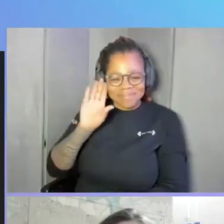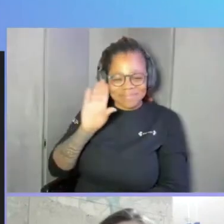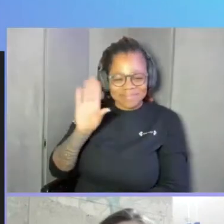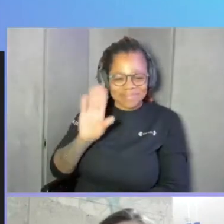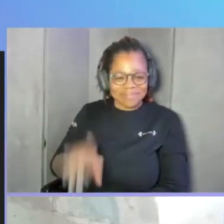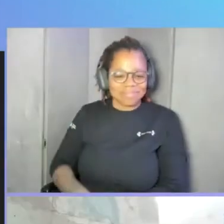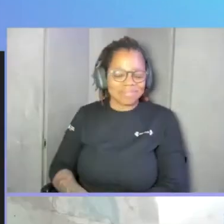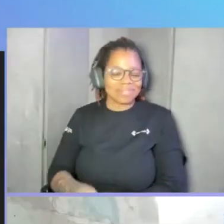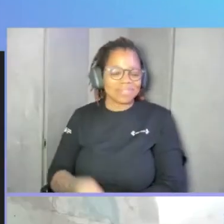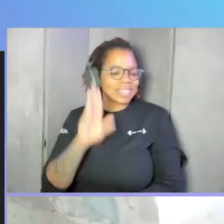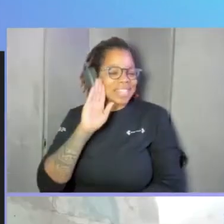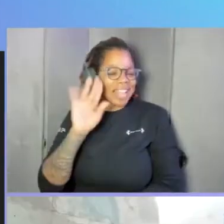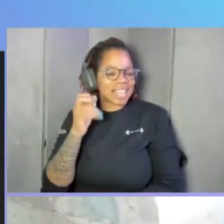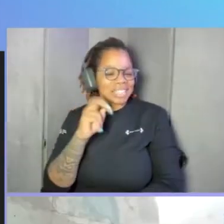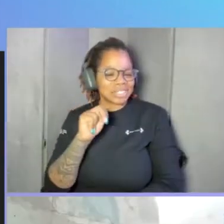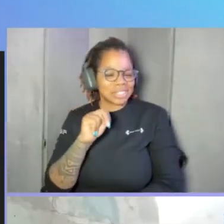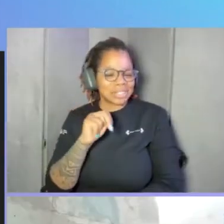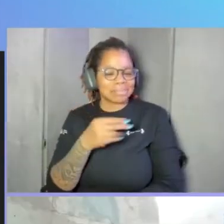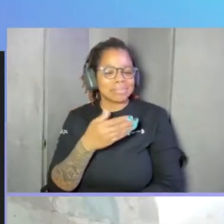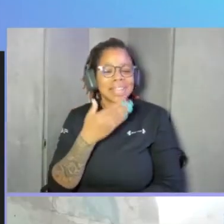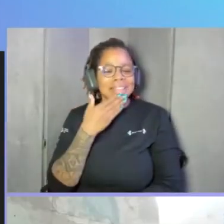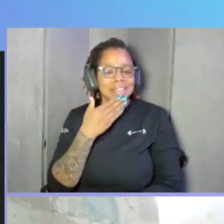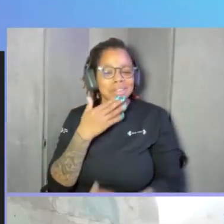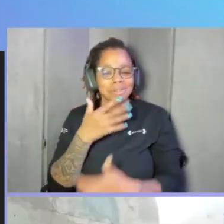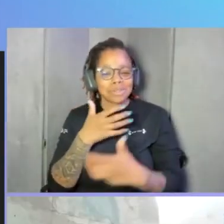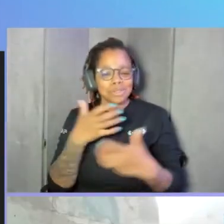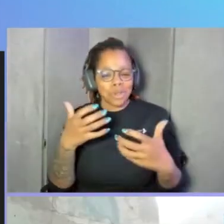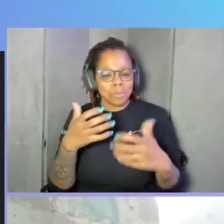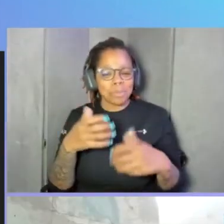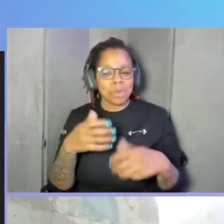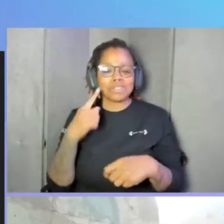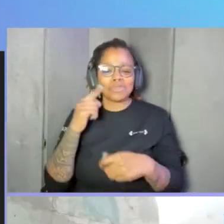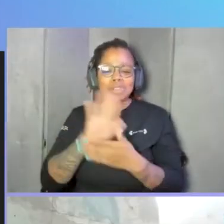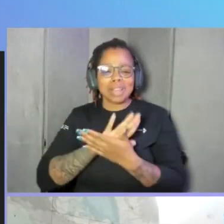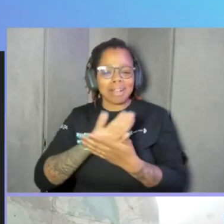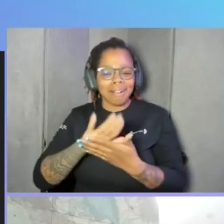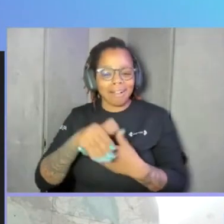Hey, Jen, thank you so much for the kind introduction.